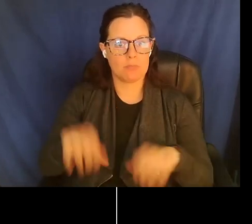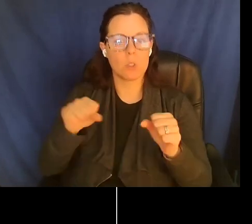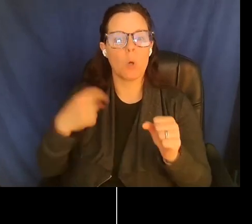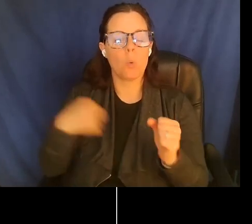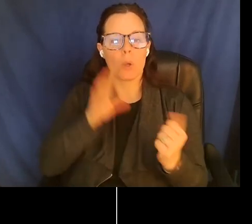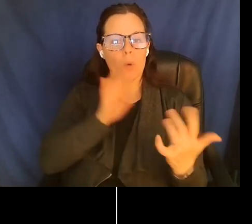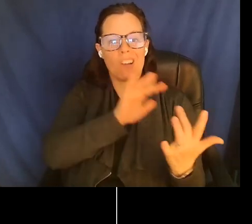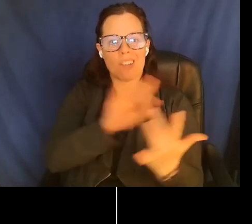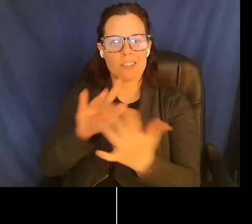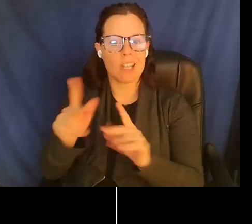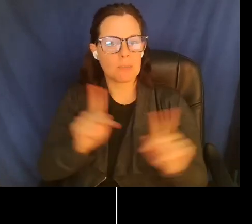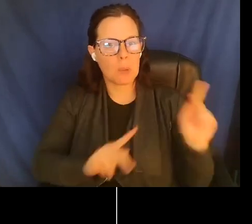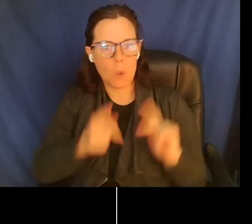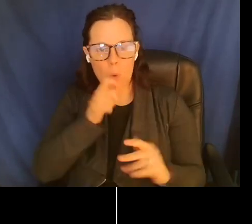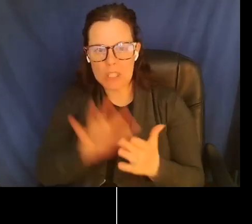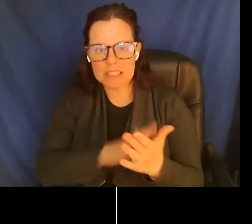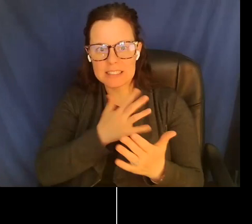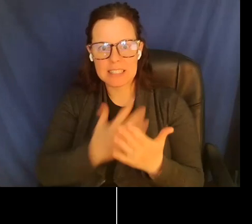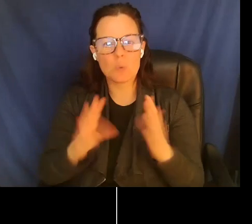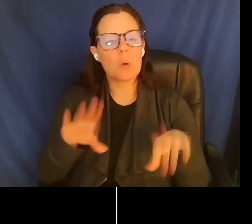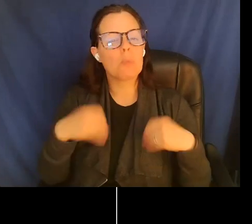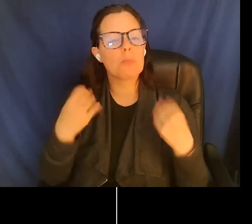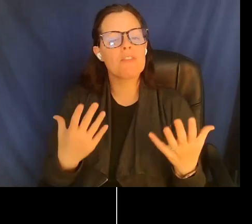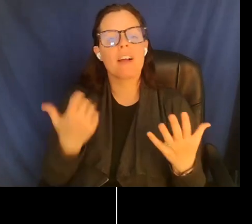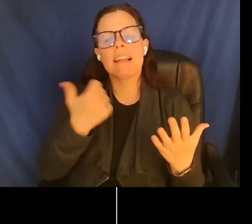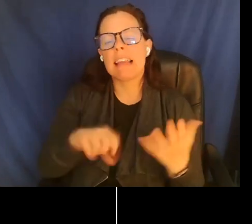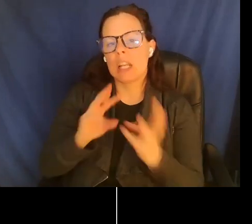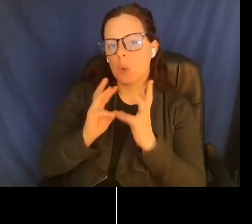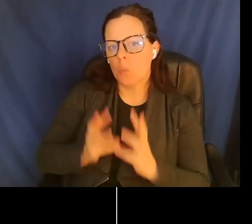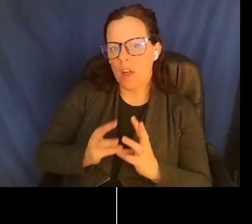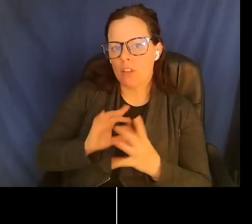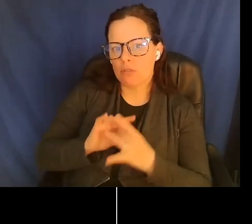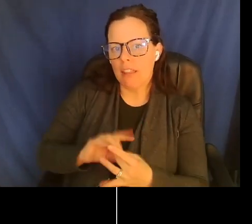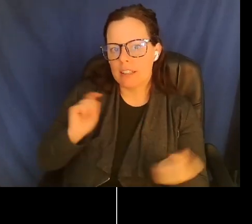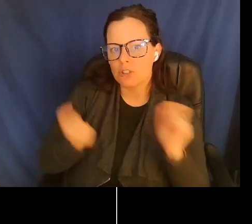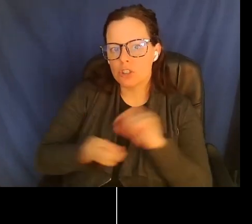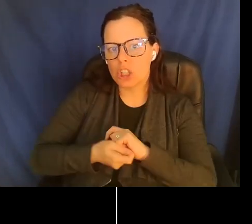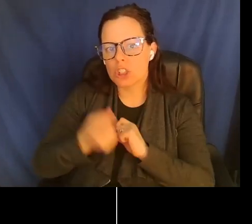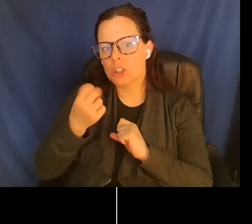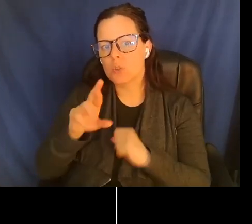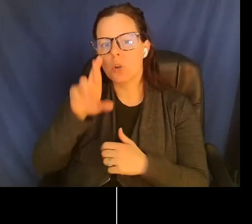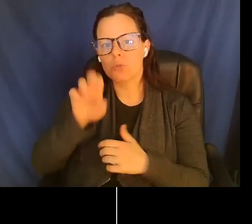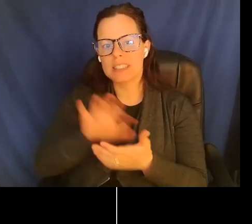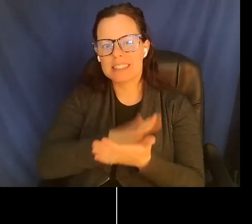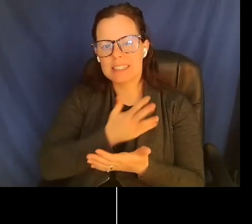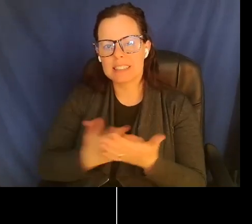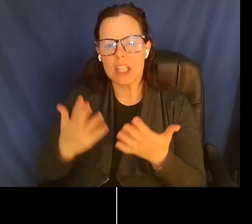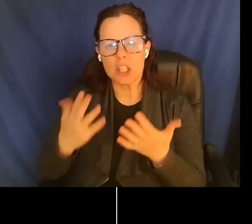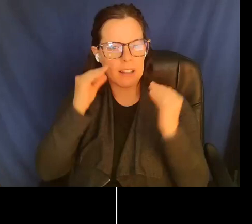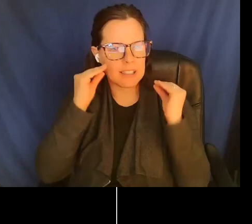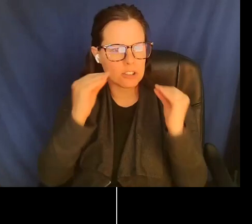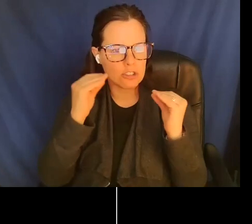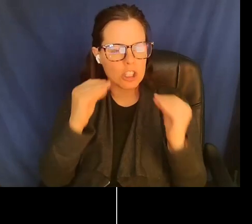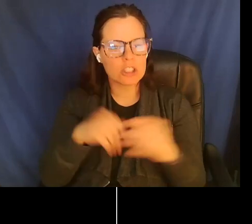people who are scheduled and provide them with any weather-related changes or rescheduling instructions. Should